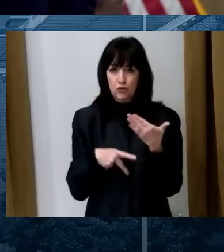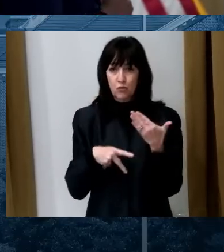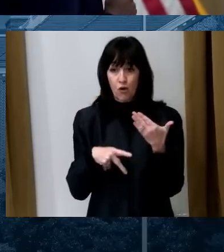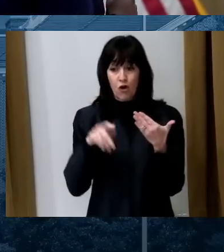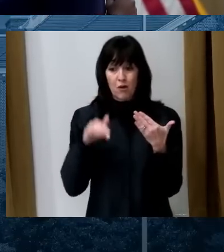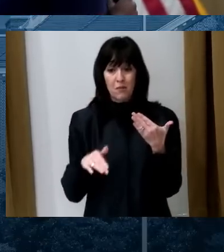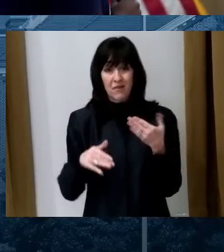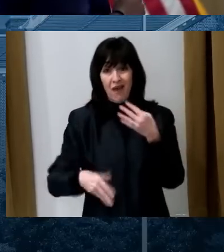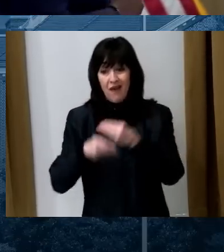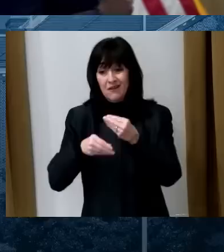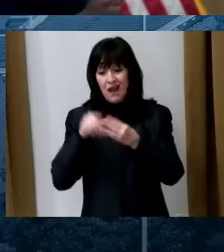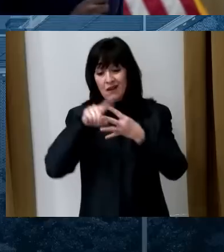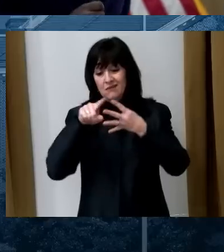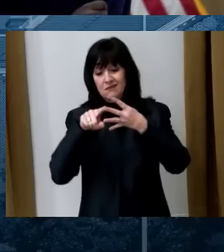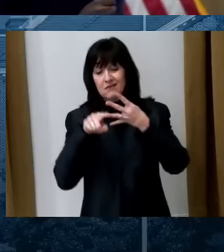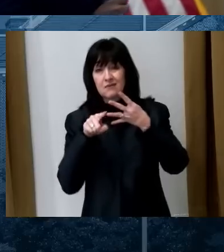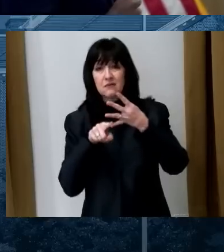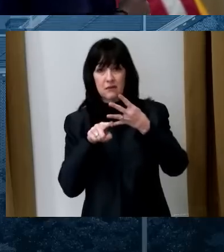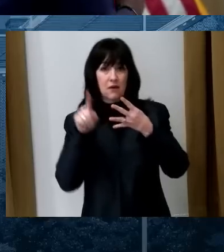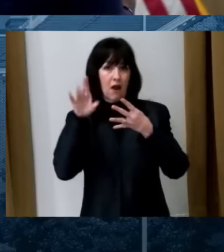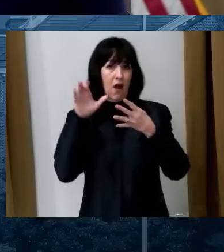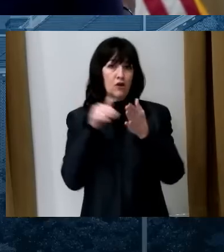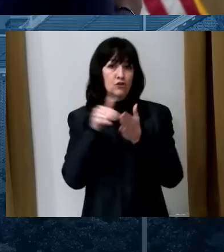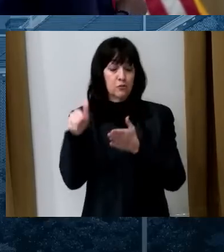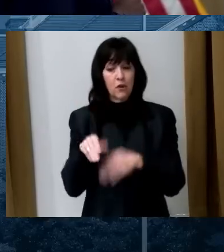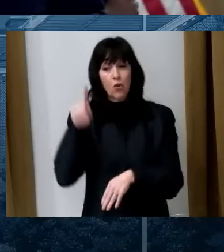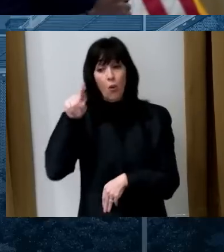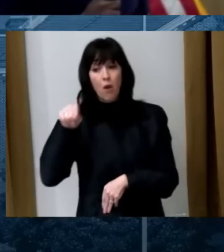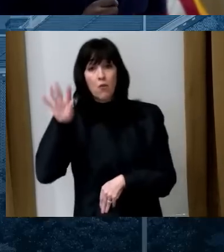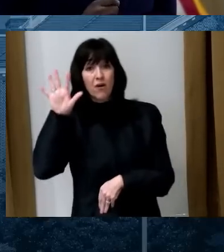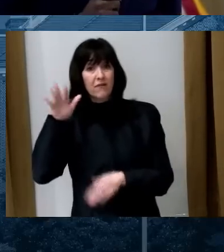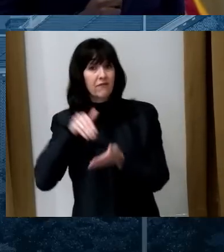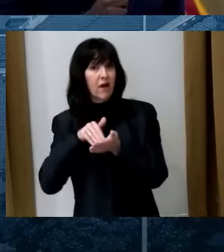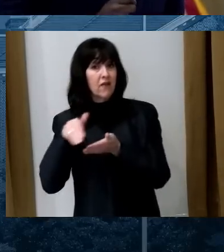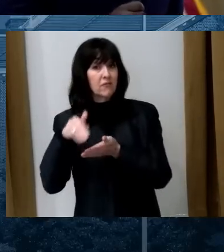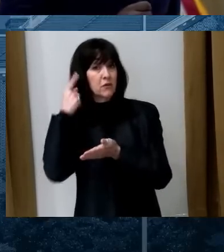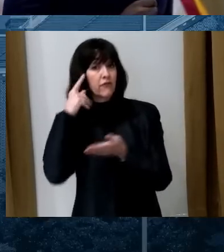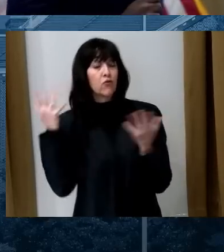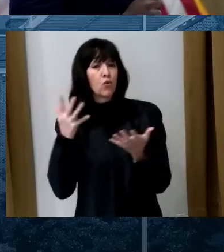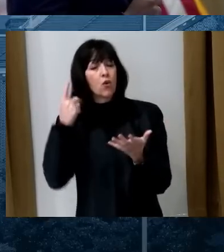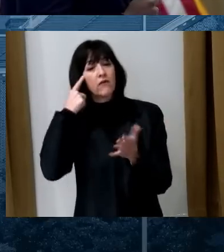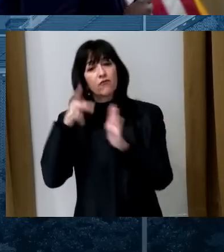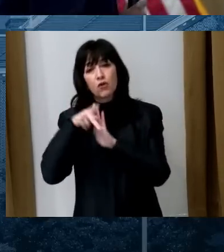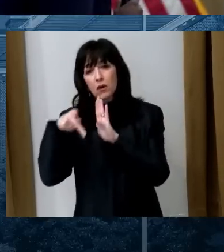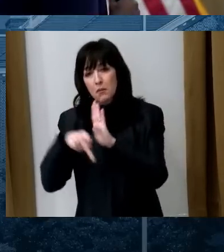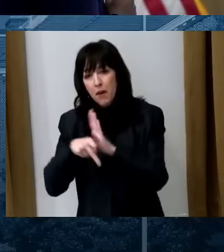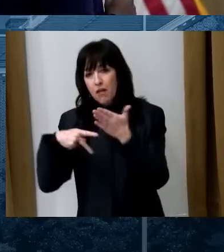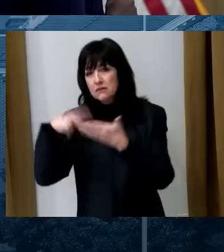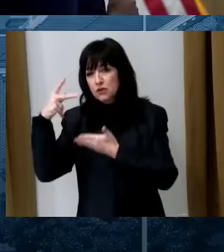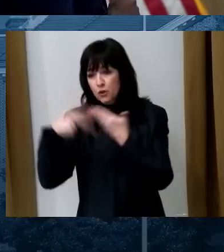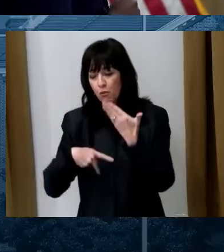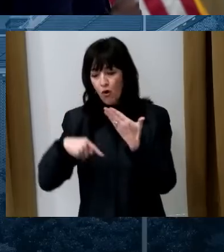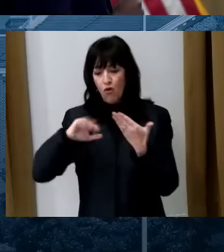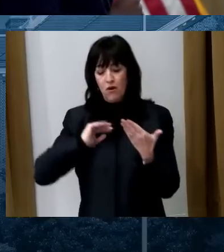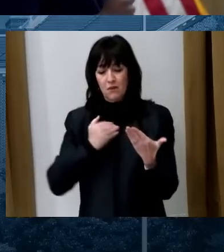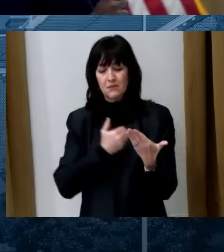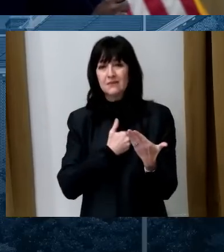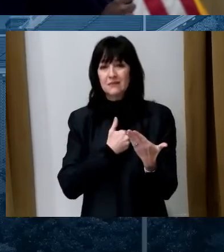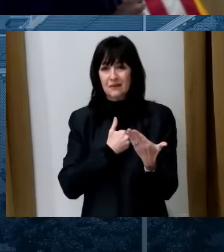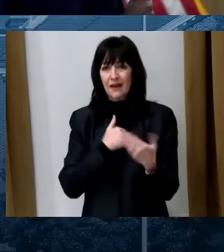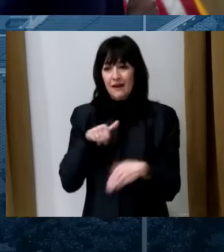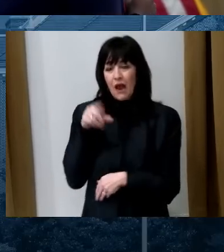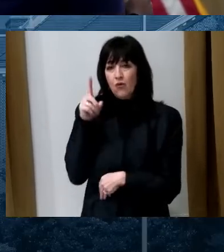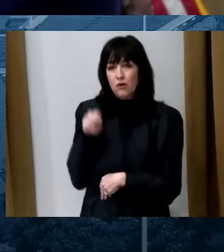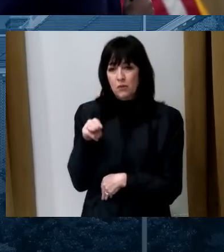$100 million. Next slide. The $1.5 million, though, is dedicated to policy initiatives that the administration is in